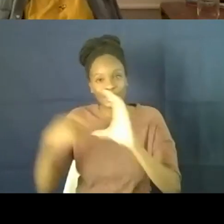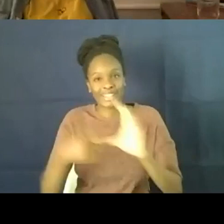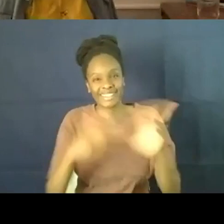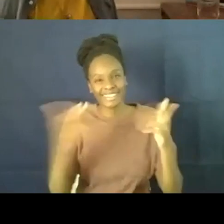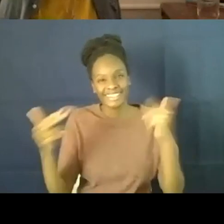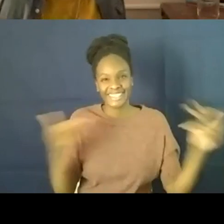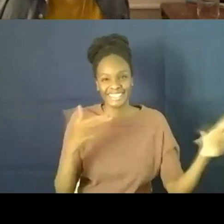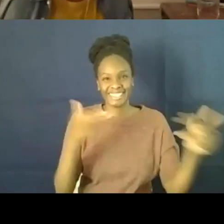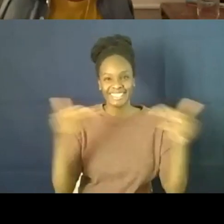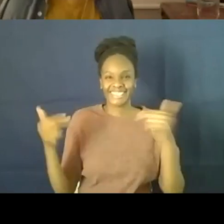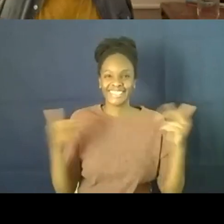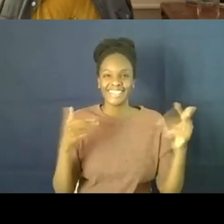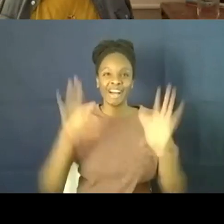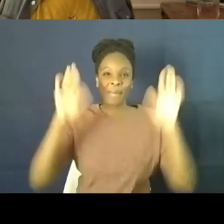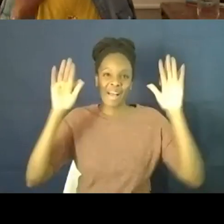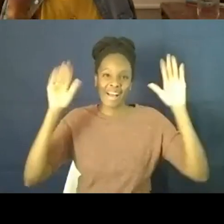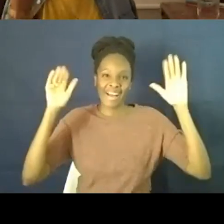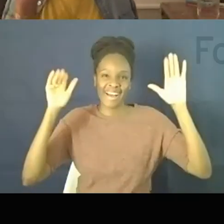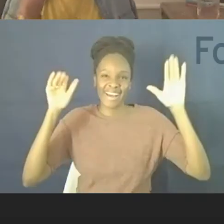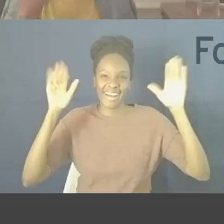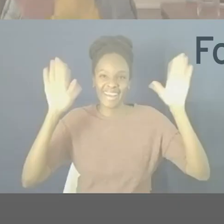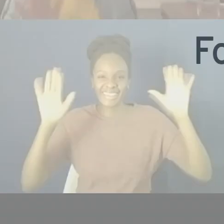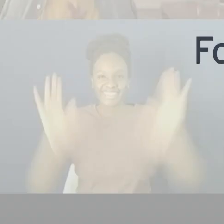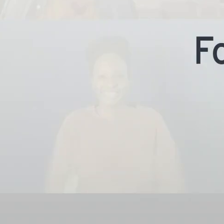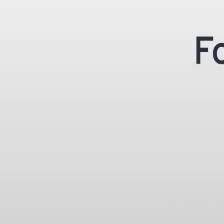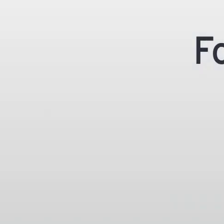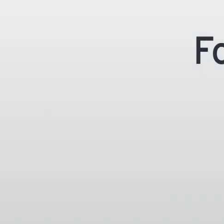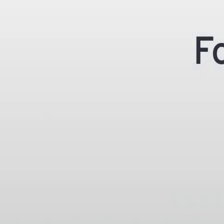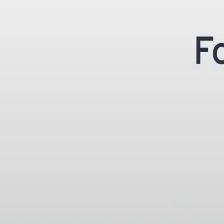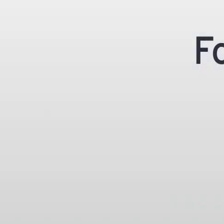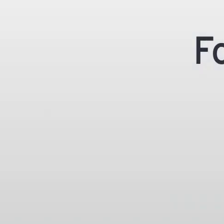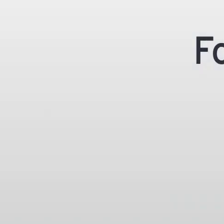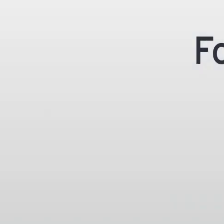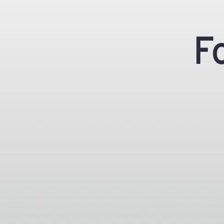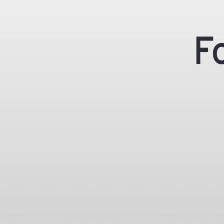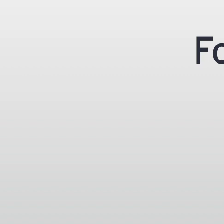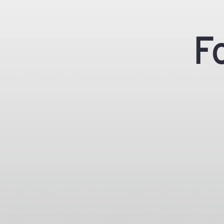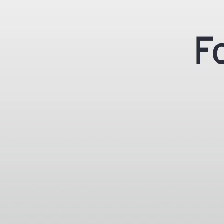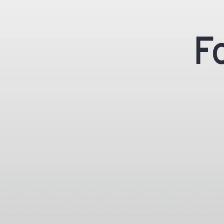Bye. Bye, everyone. Bye, thank you. Thank you, guys. So thank you, everybody.